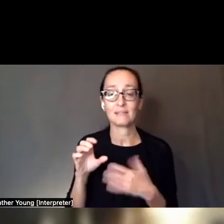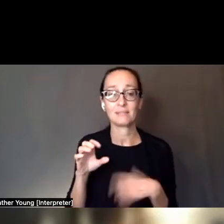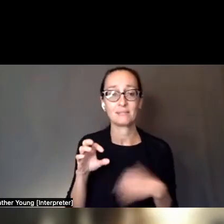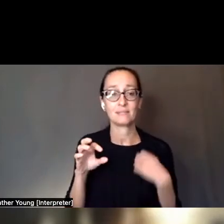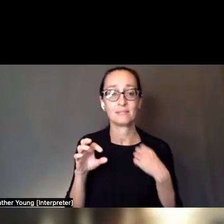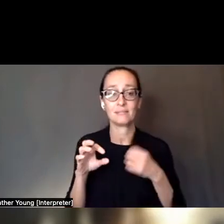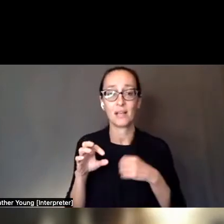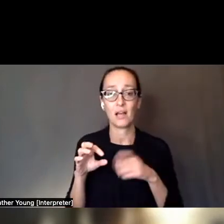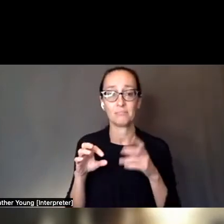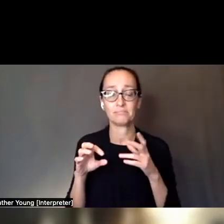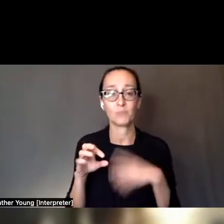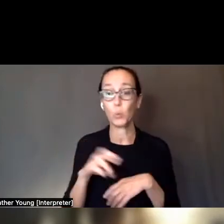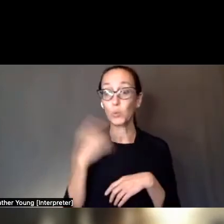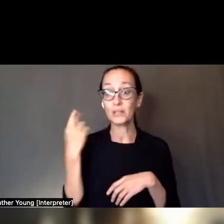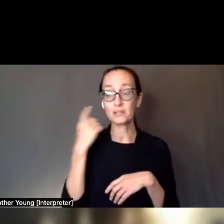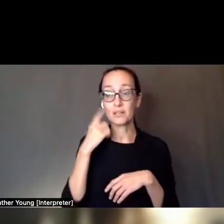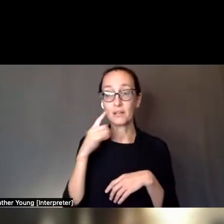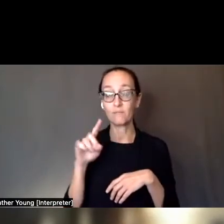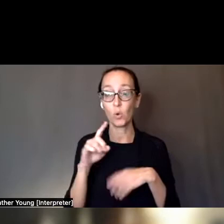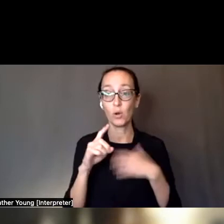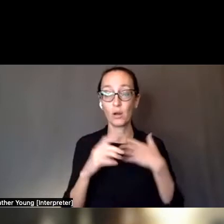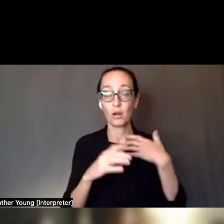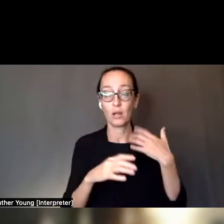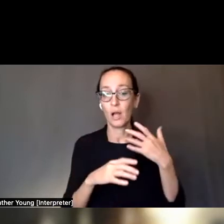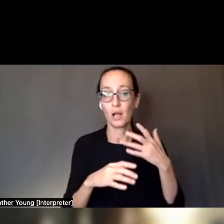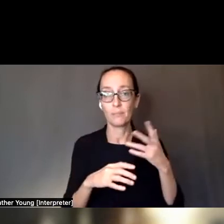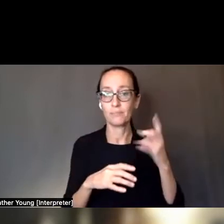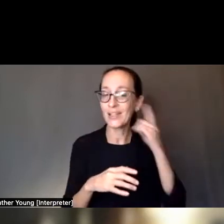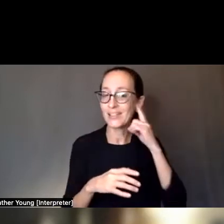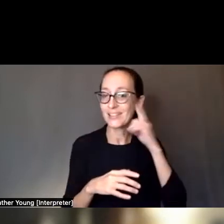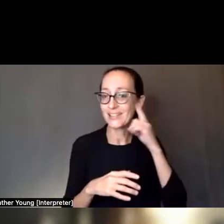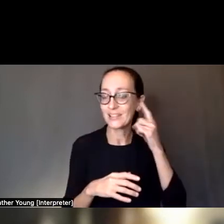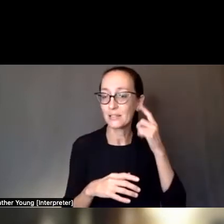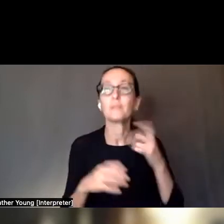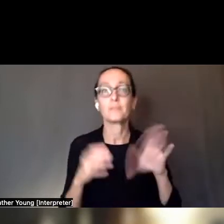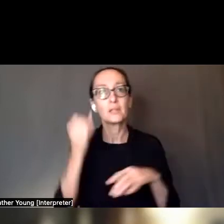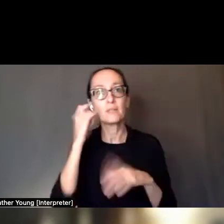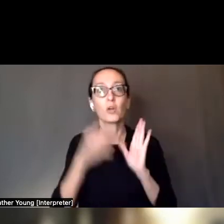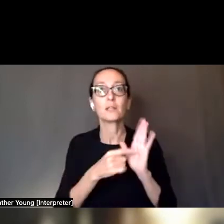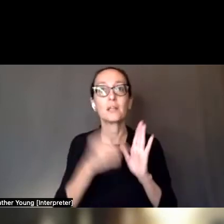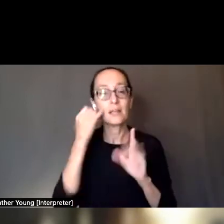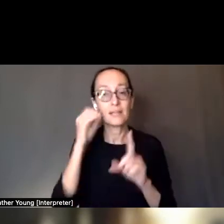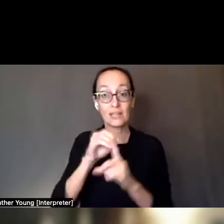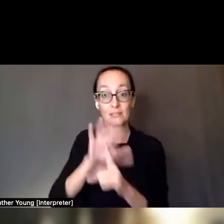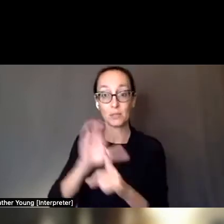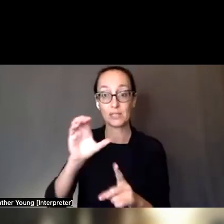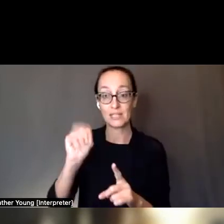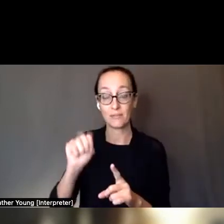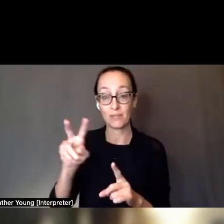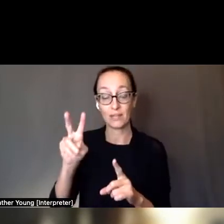ear. For instance, if a child was exposed to CMV while the mother was